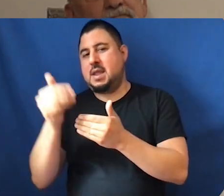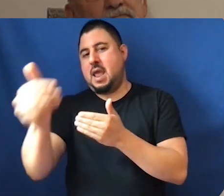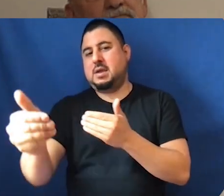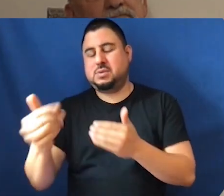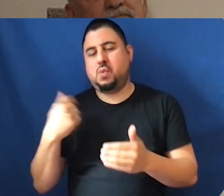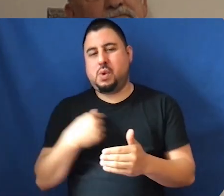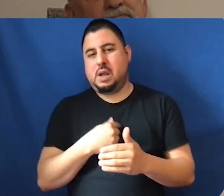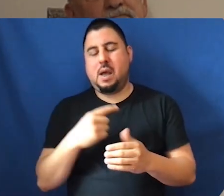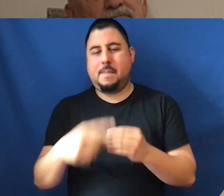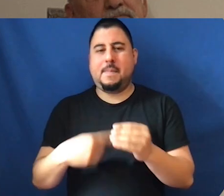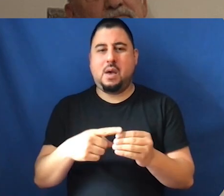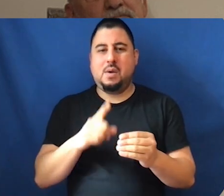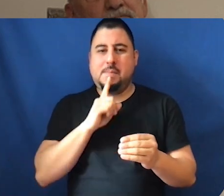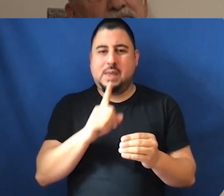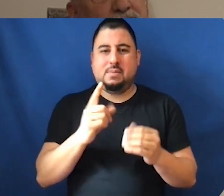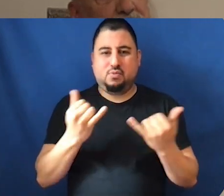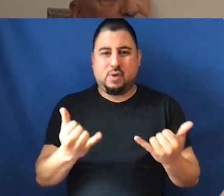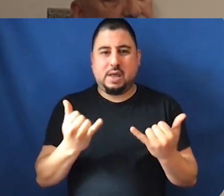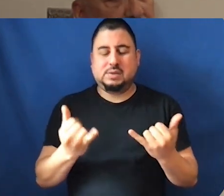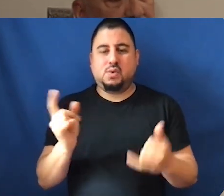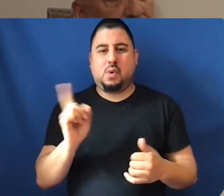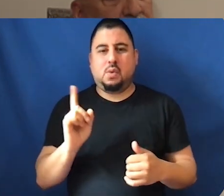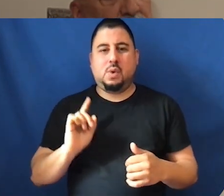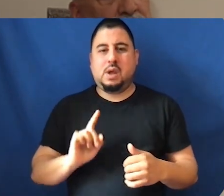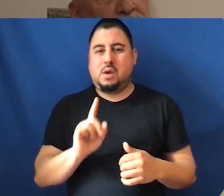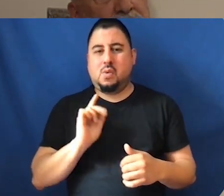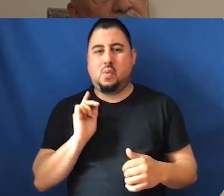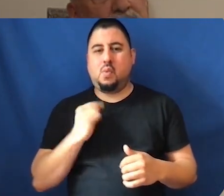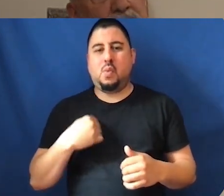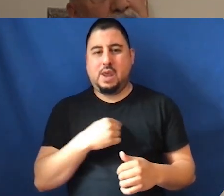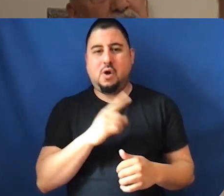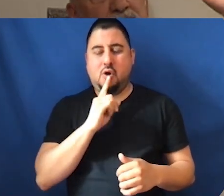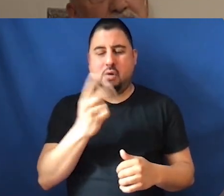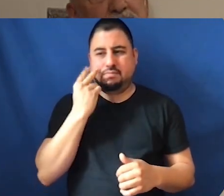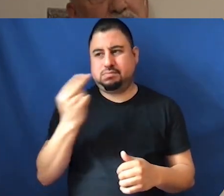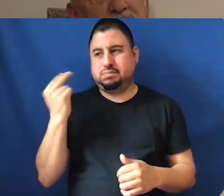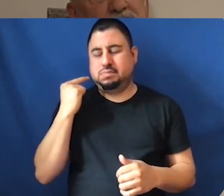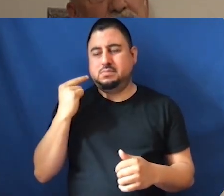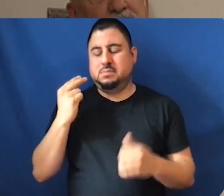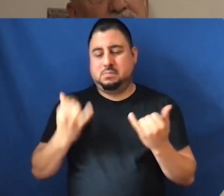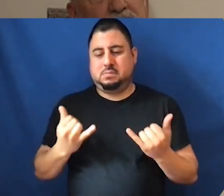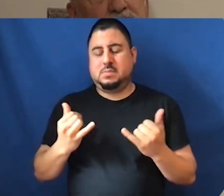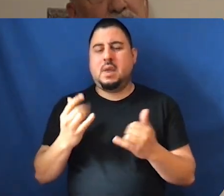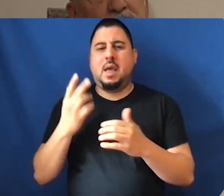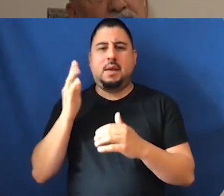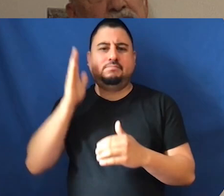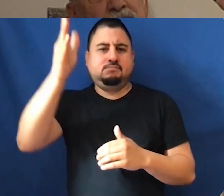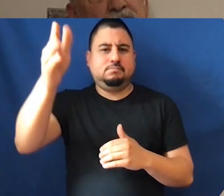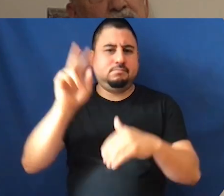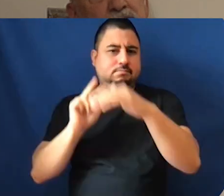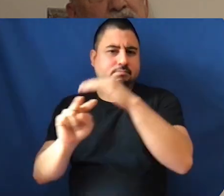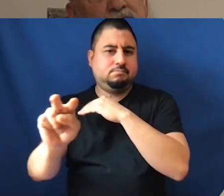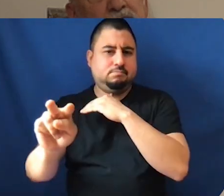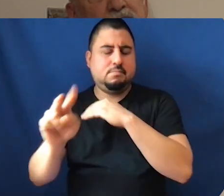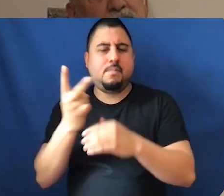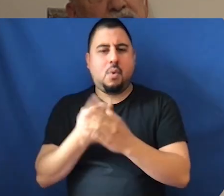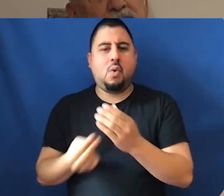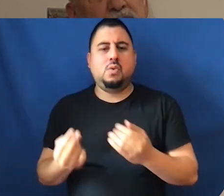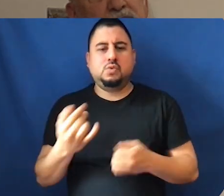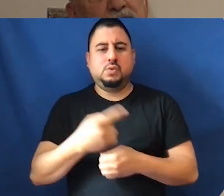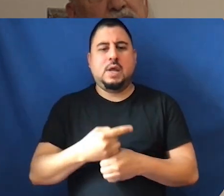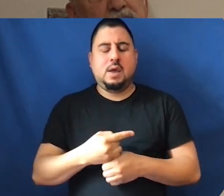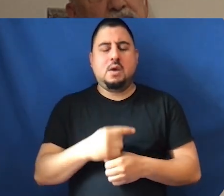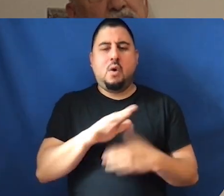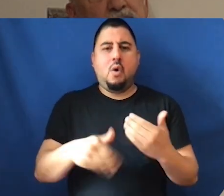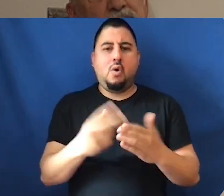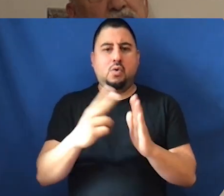about being present to where we are, looking back to where we've been, and looking forward to where we're going. Today, both in,